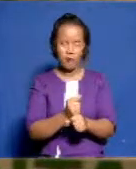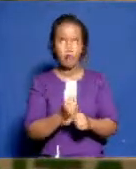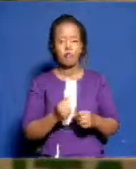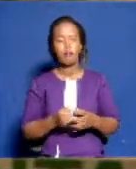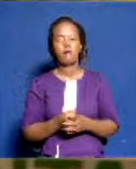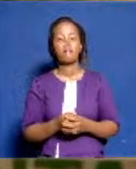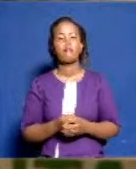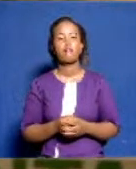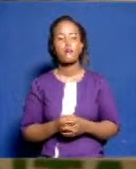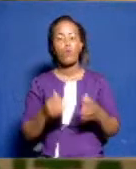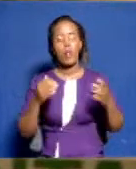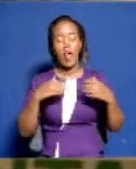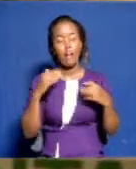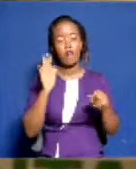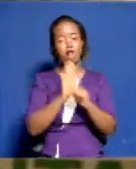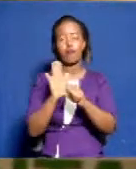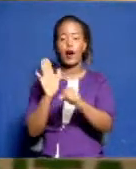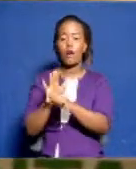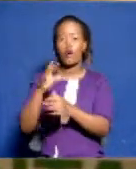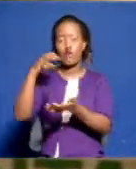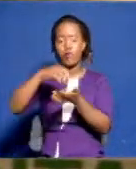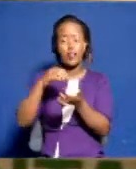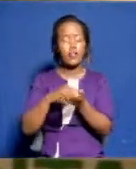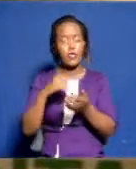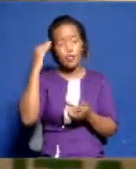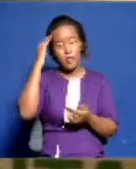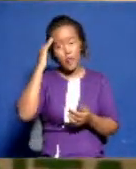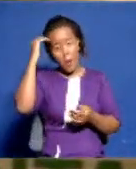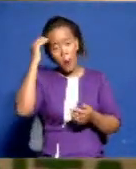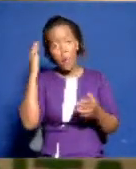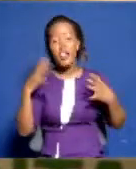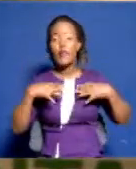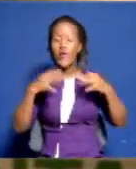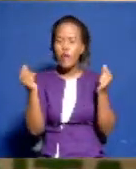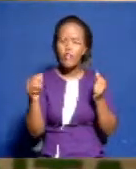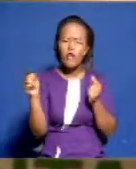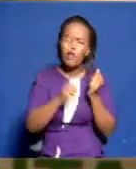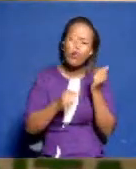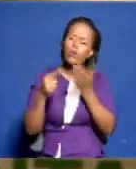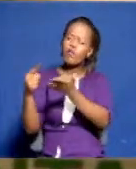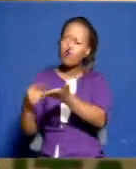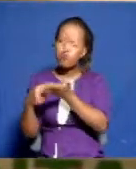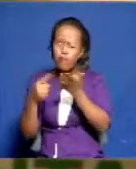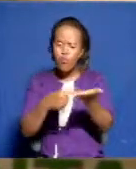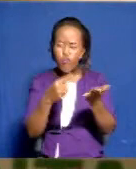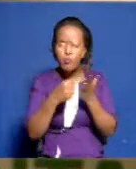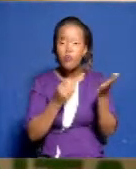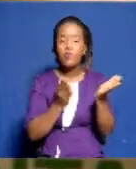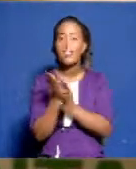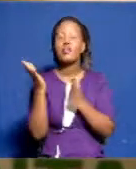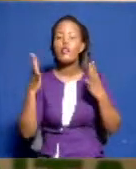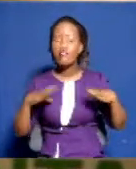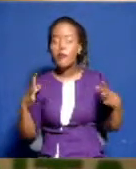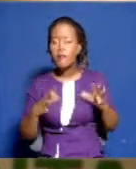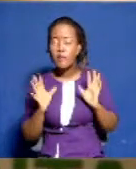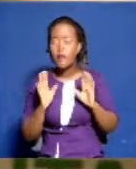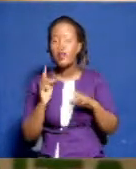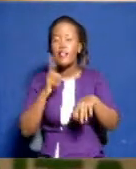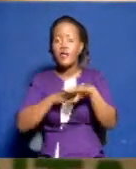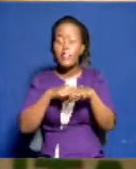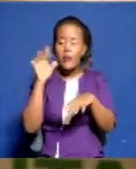Ya magonjwa ya kiakili ilikuwa tunajadiliana ni mambo gani ya haki za kibinadamu, zile watu wale wameshikwa na ugonjwa wa